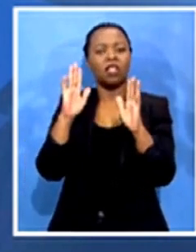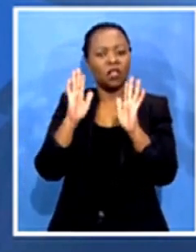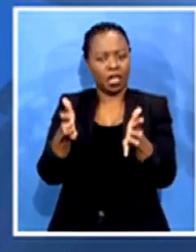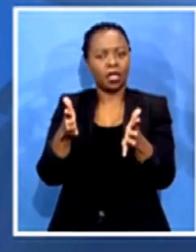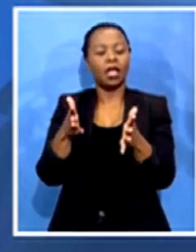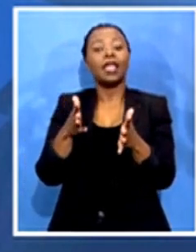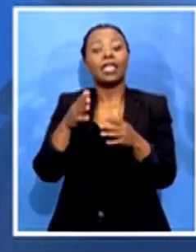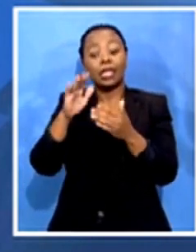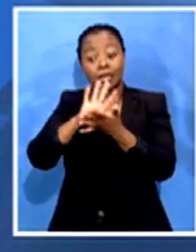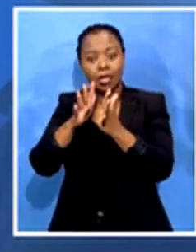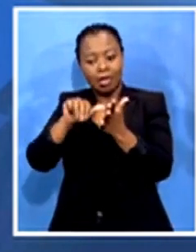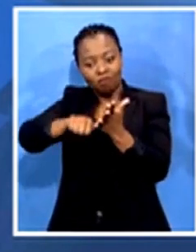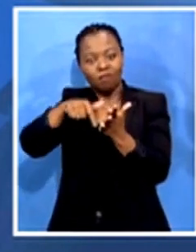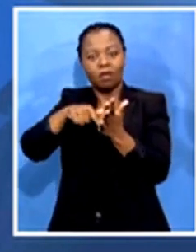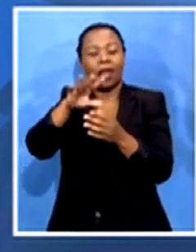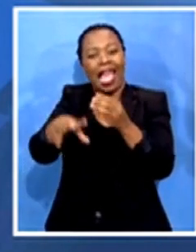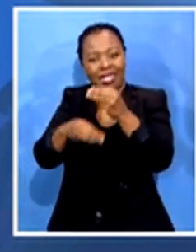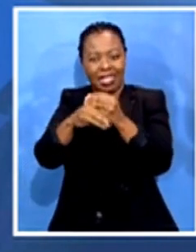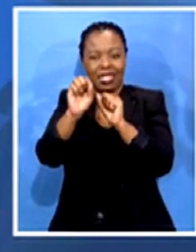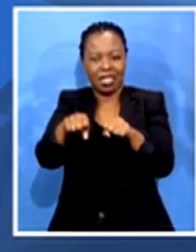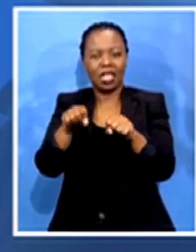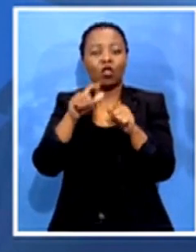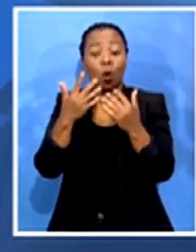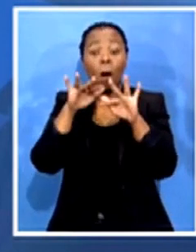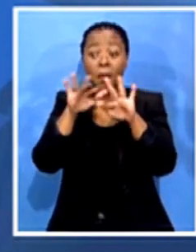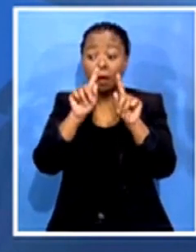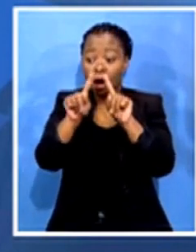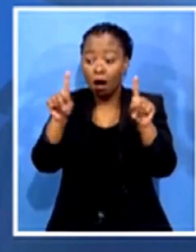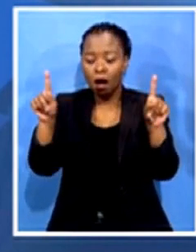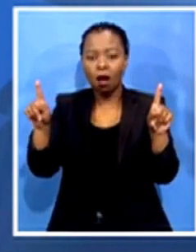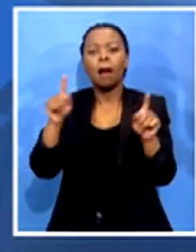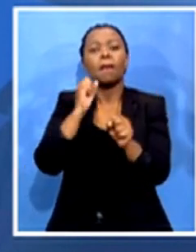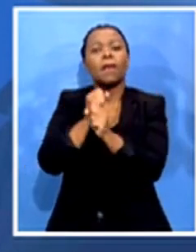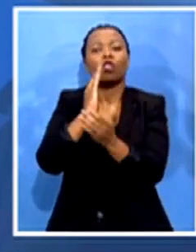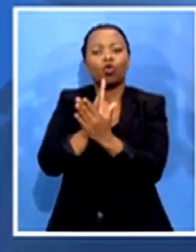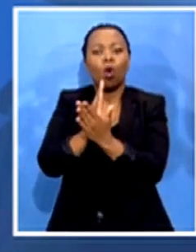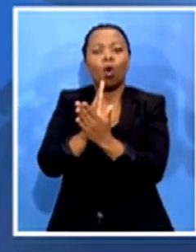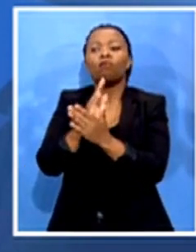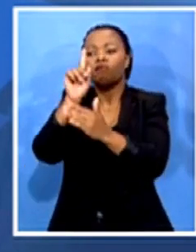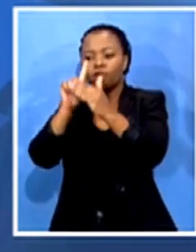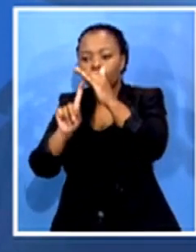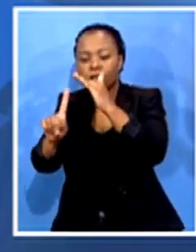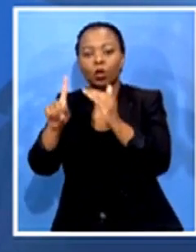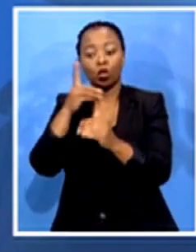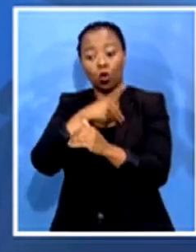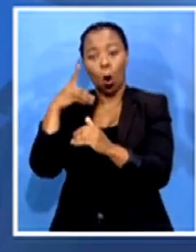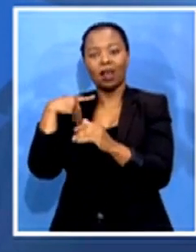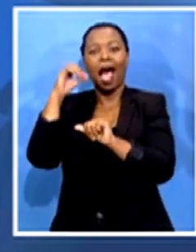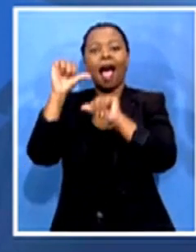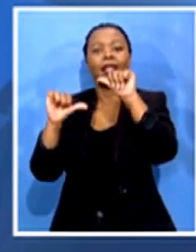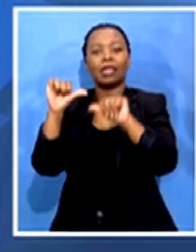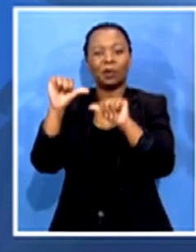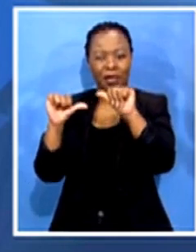the clients need to make sure that they go and have an assessment from a doctor, and after that they can apply. But they can also download